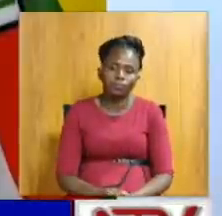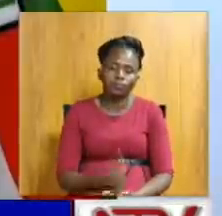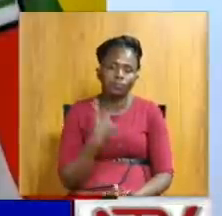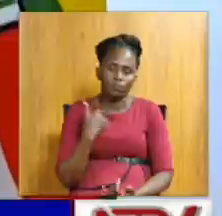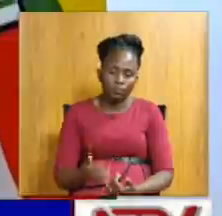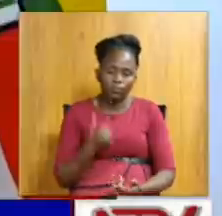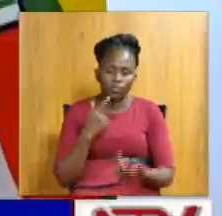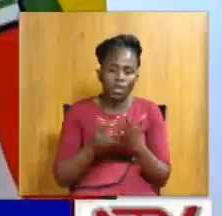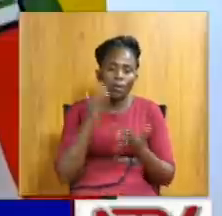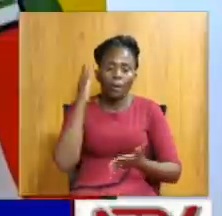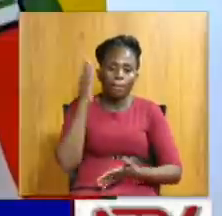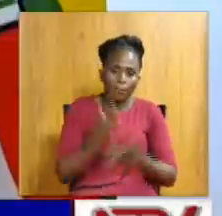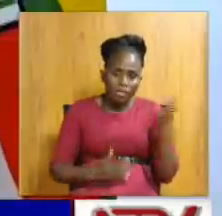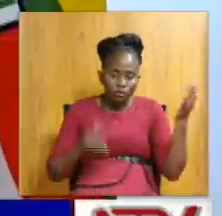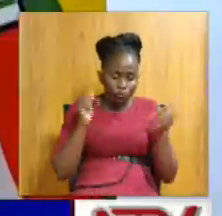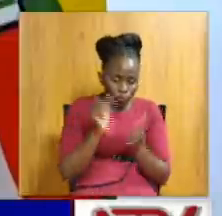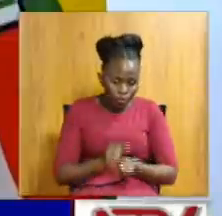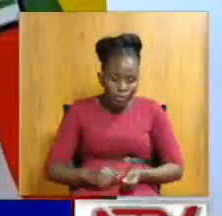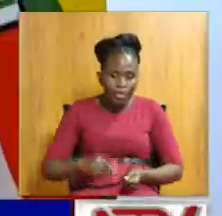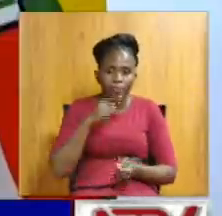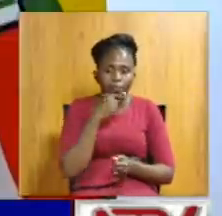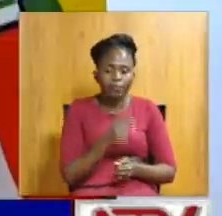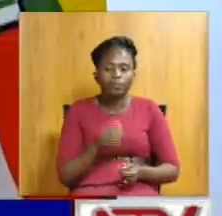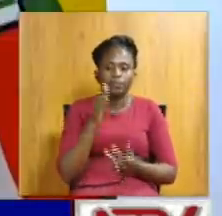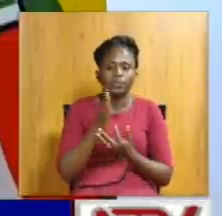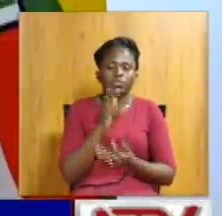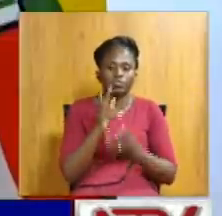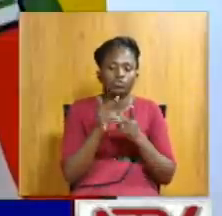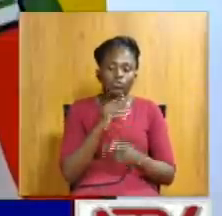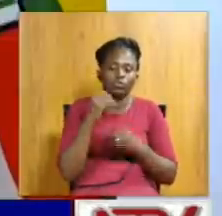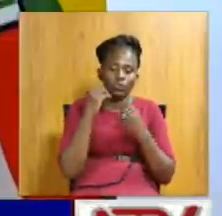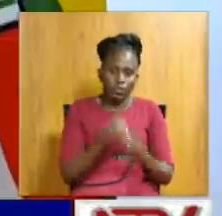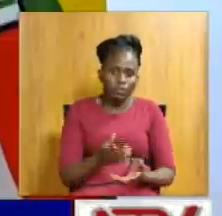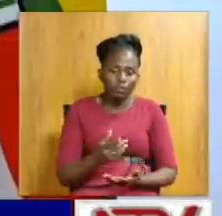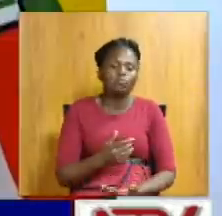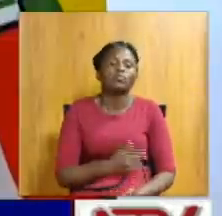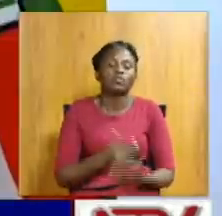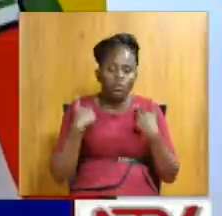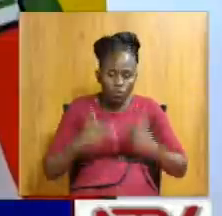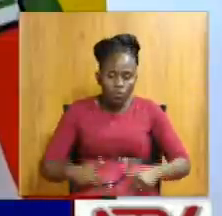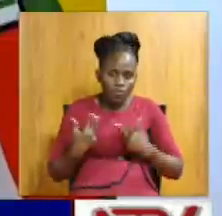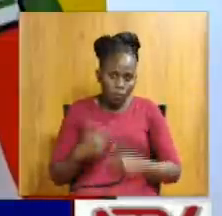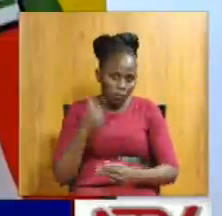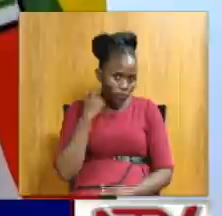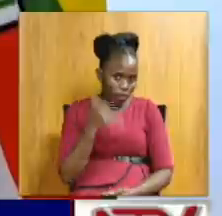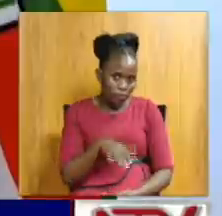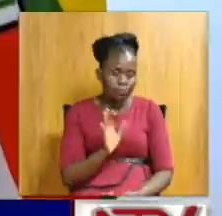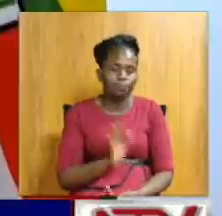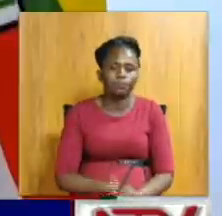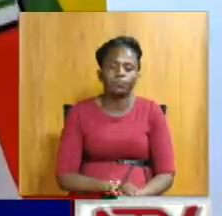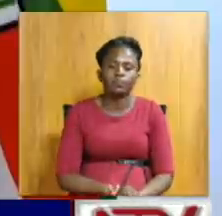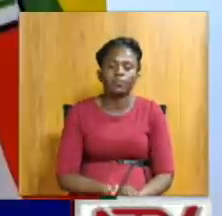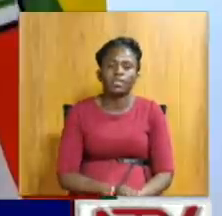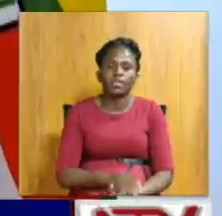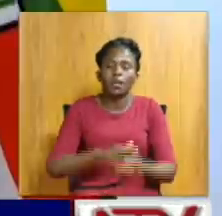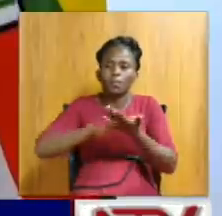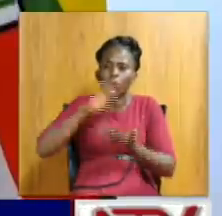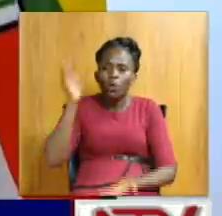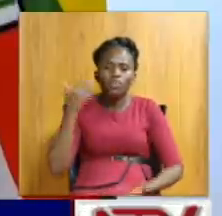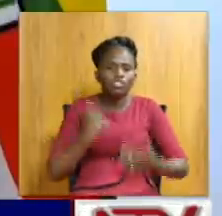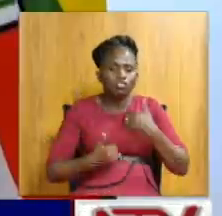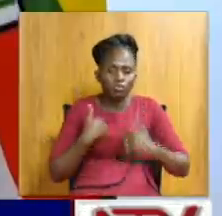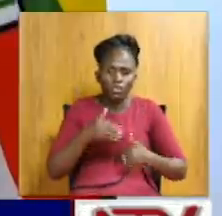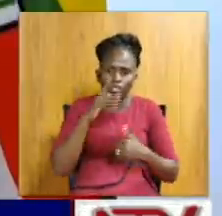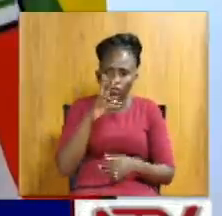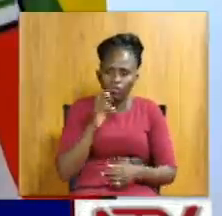By passing the middleman, we shall give cheaper electricity to the factories. The high interest rates of the commercial